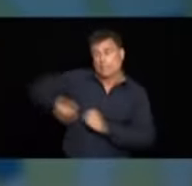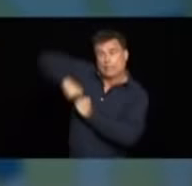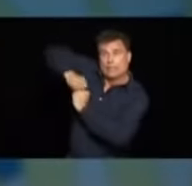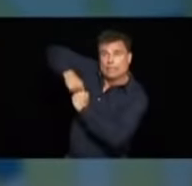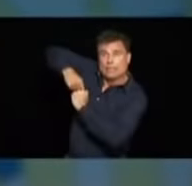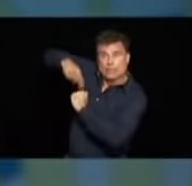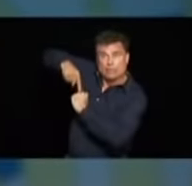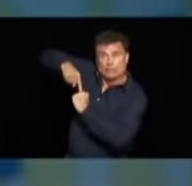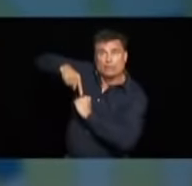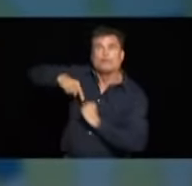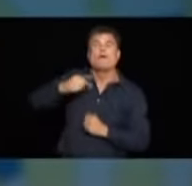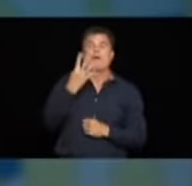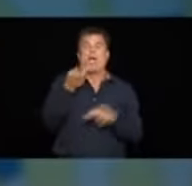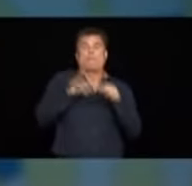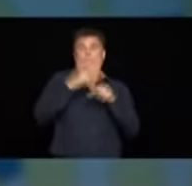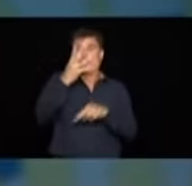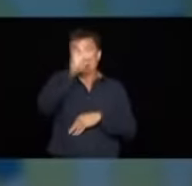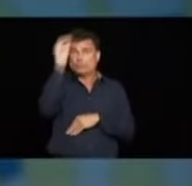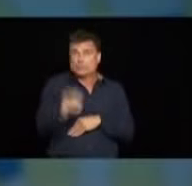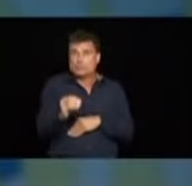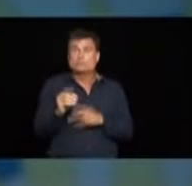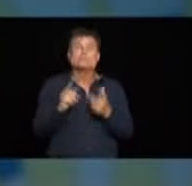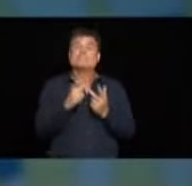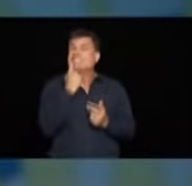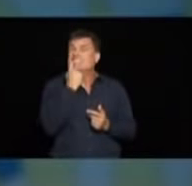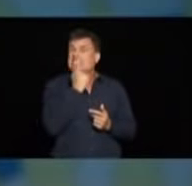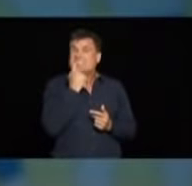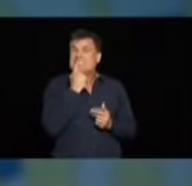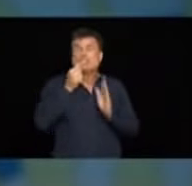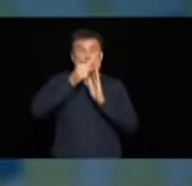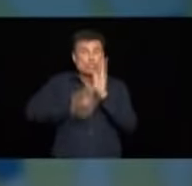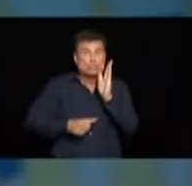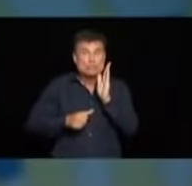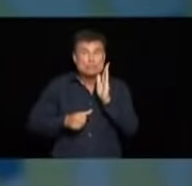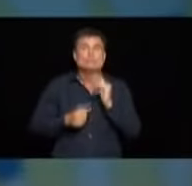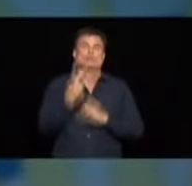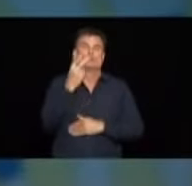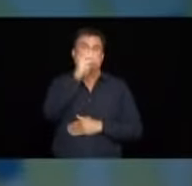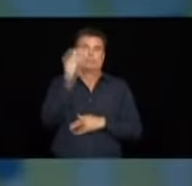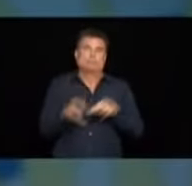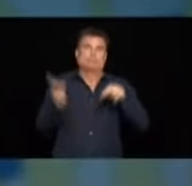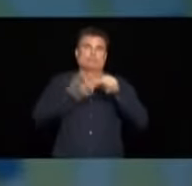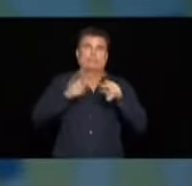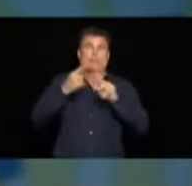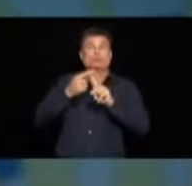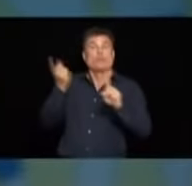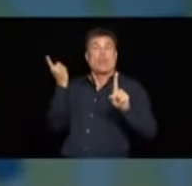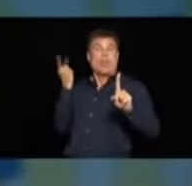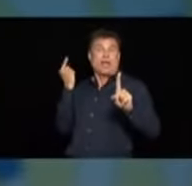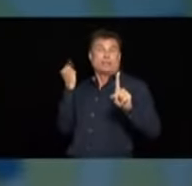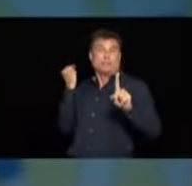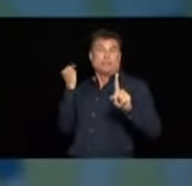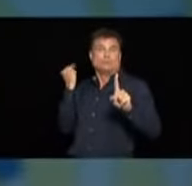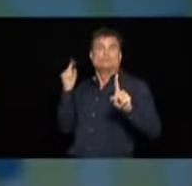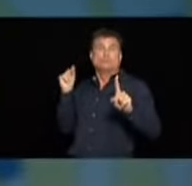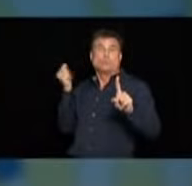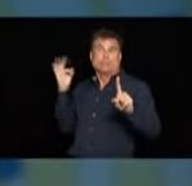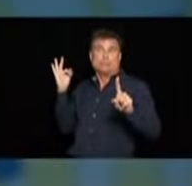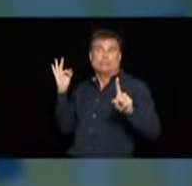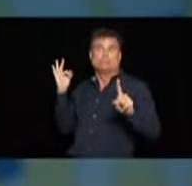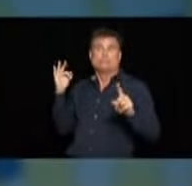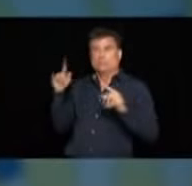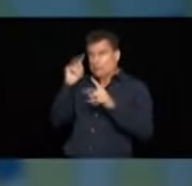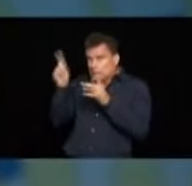performed 7,368 urgent surgeries. That's an increase over the same time period last year. In the midst of the COVID-19